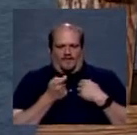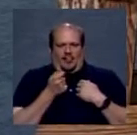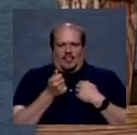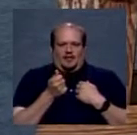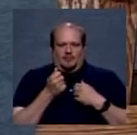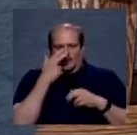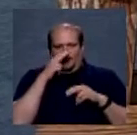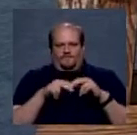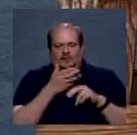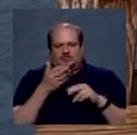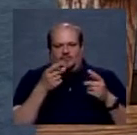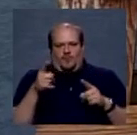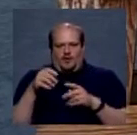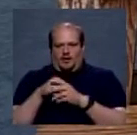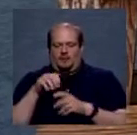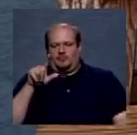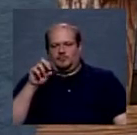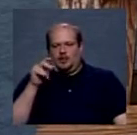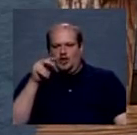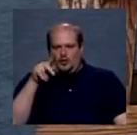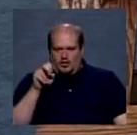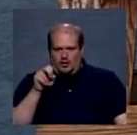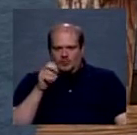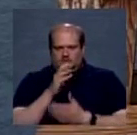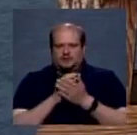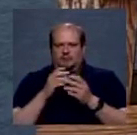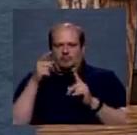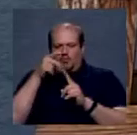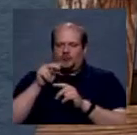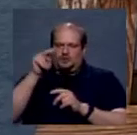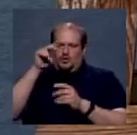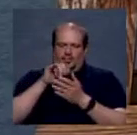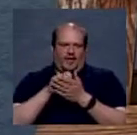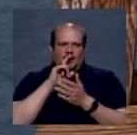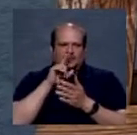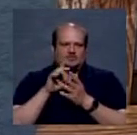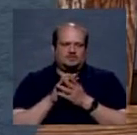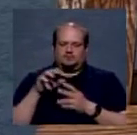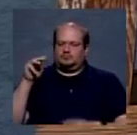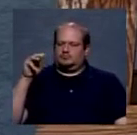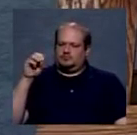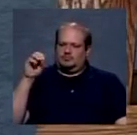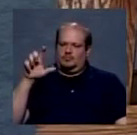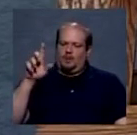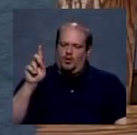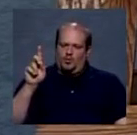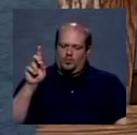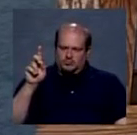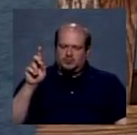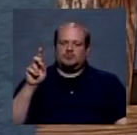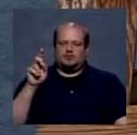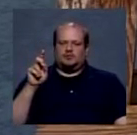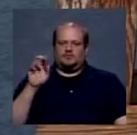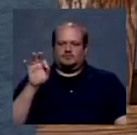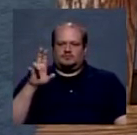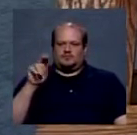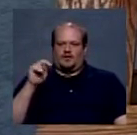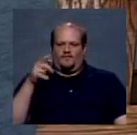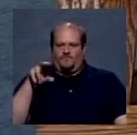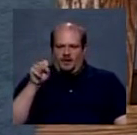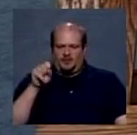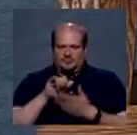fun stuff going on over in Lono County and a few other points north that are, it's a mold or fungus type thing that